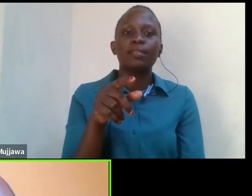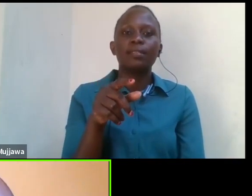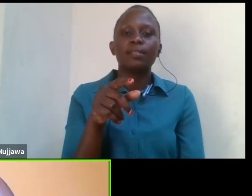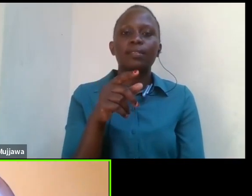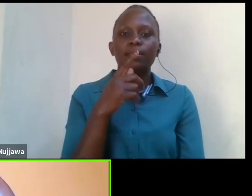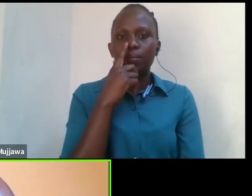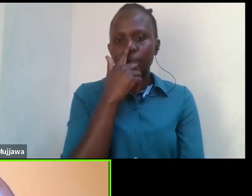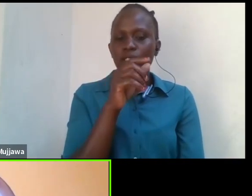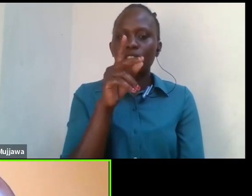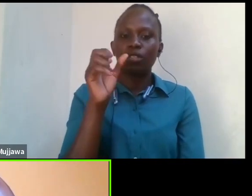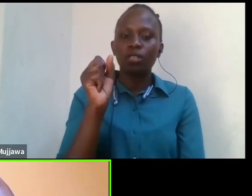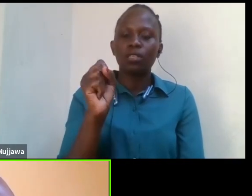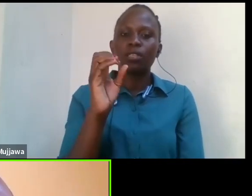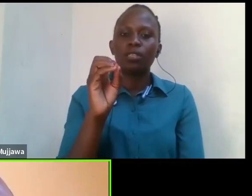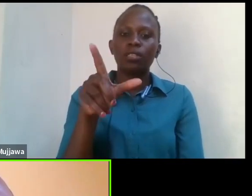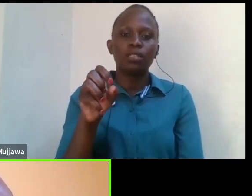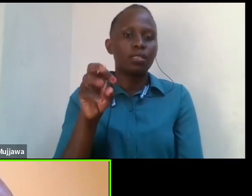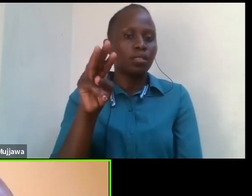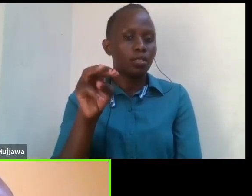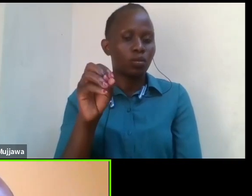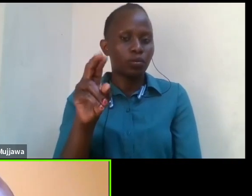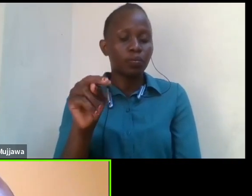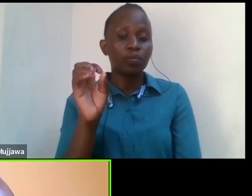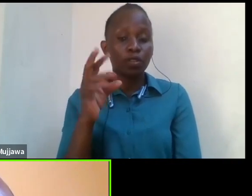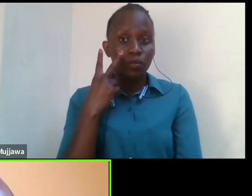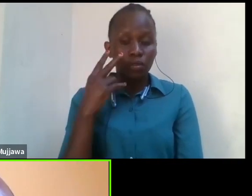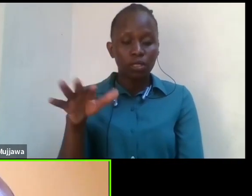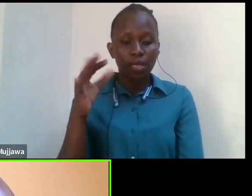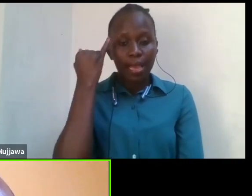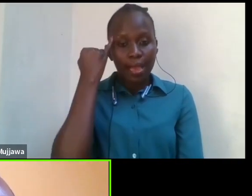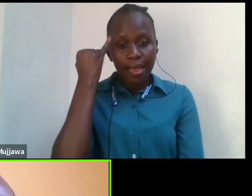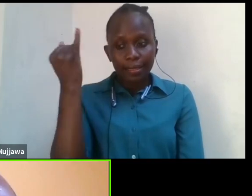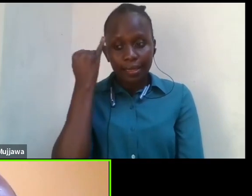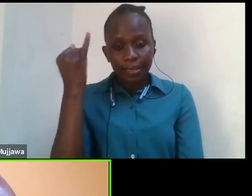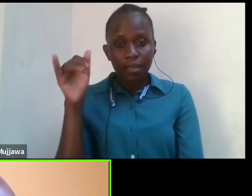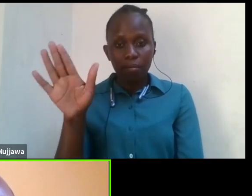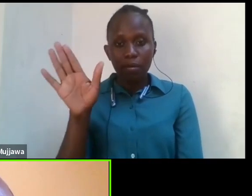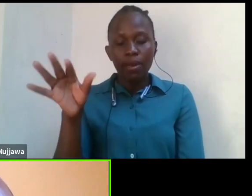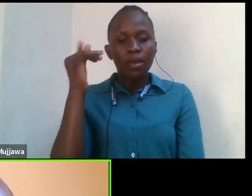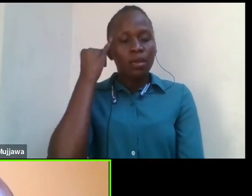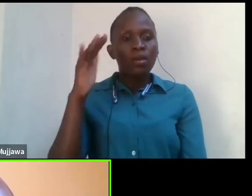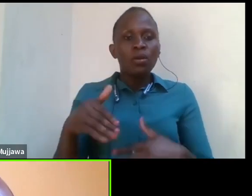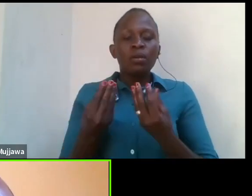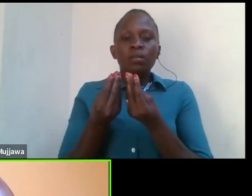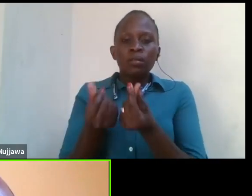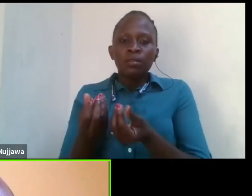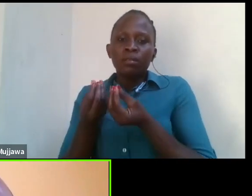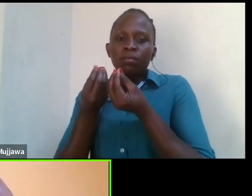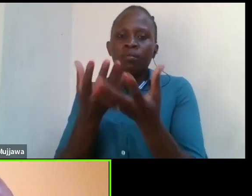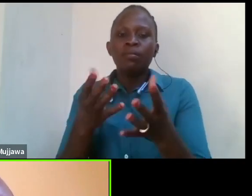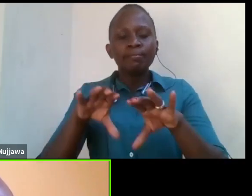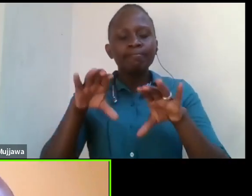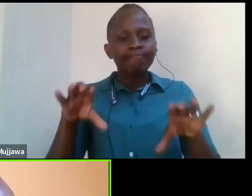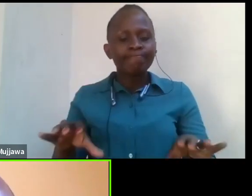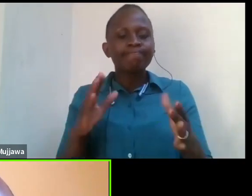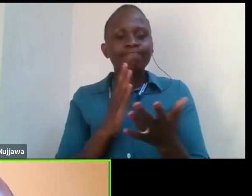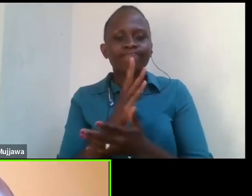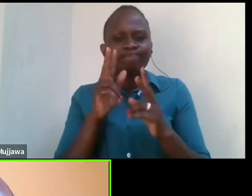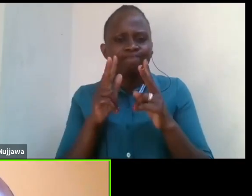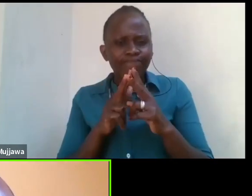and Solomon. If you look at the ideas or solutions they're providing to the market, they're very